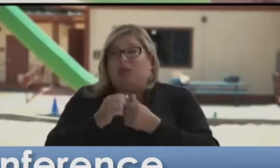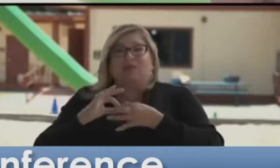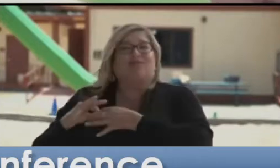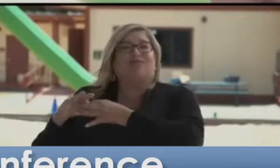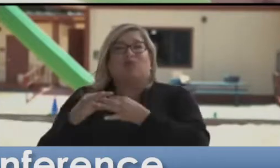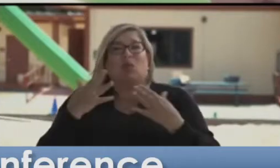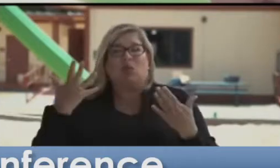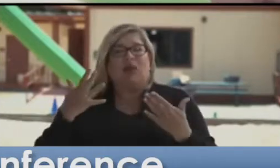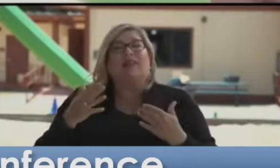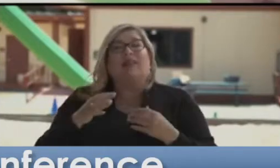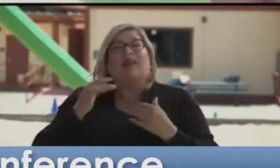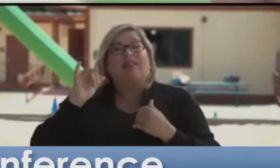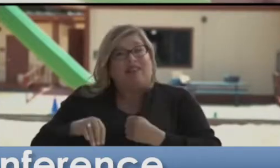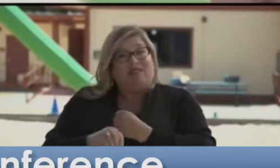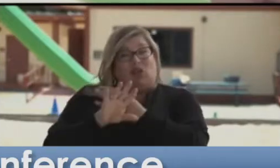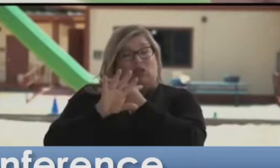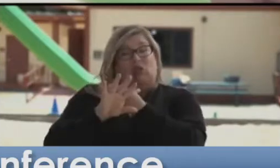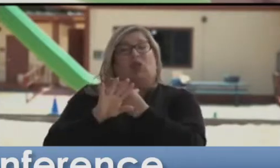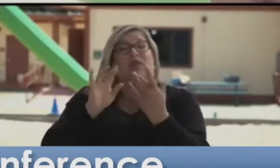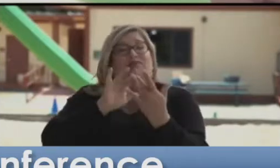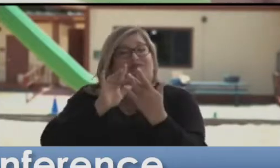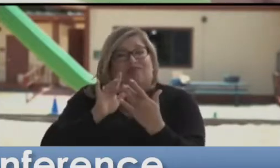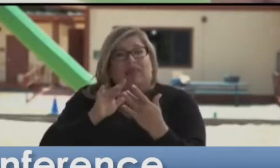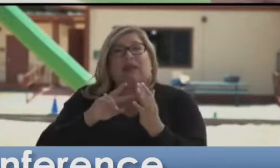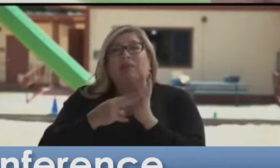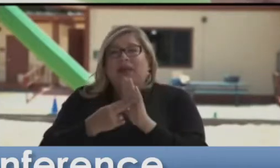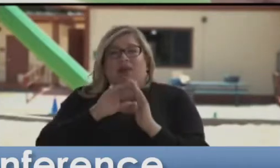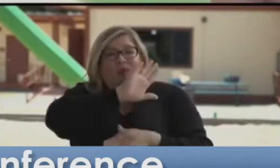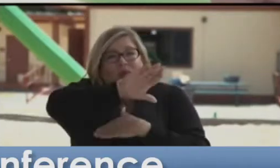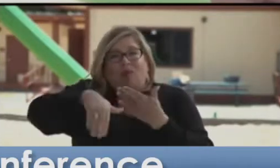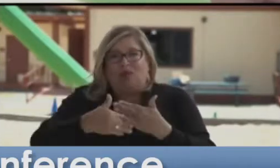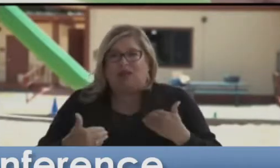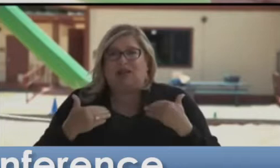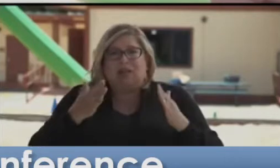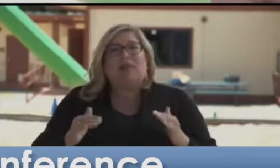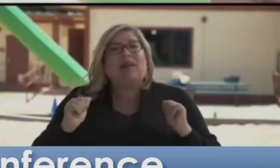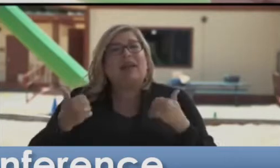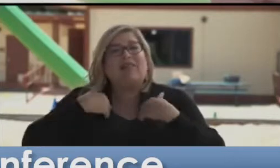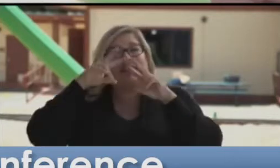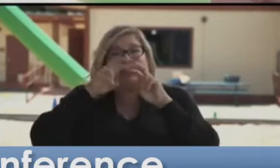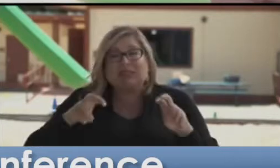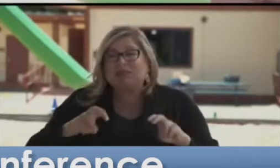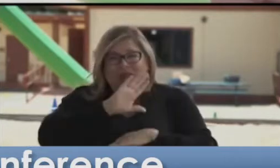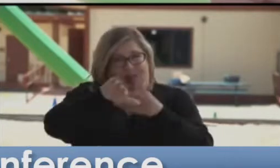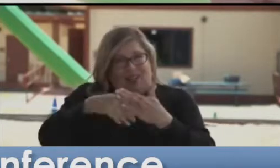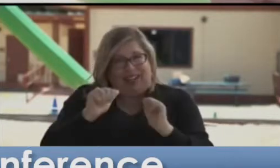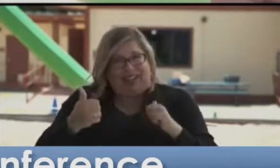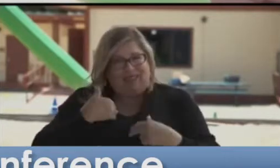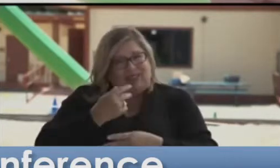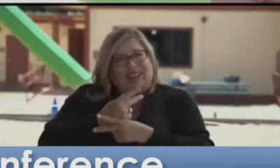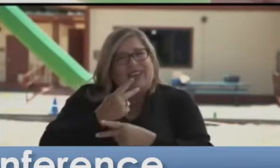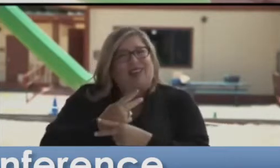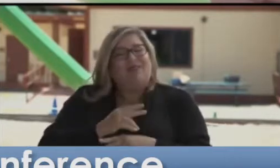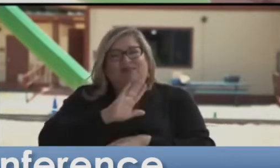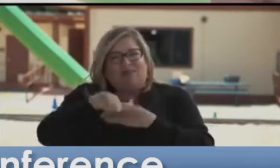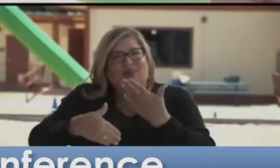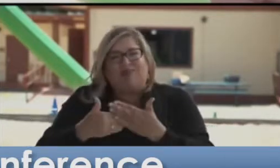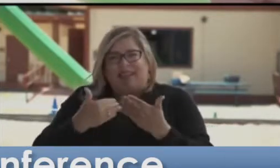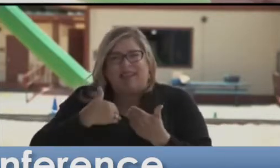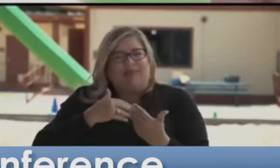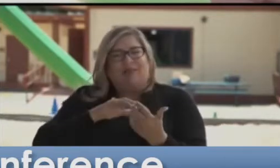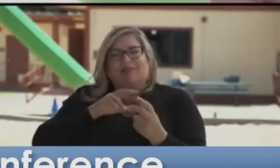link all young people to assessments and care that they might need, linked to the schools, integrated with